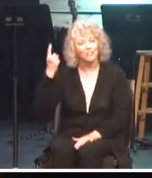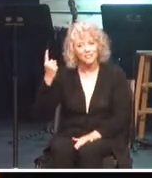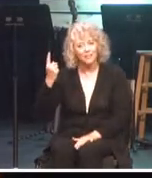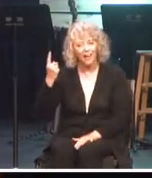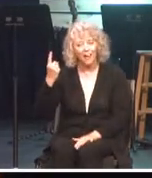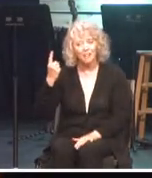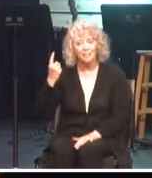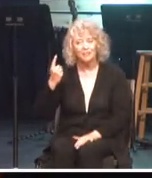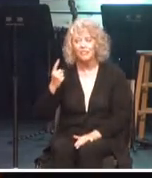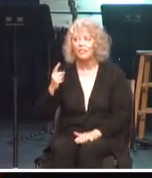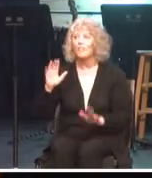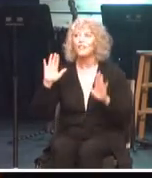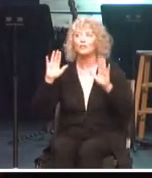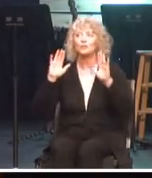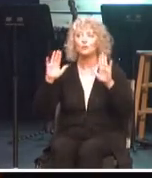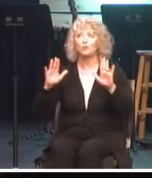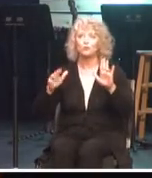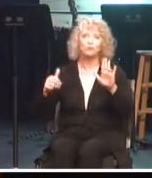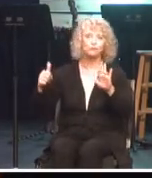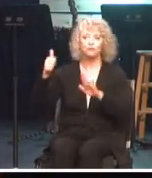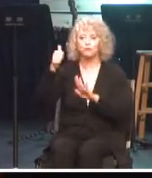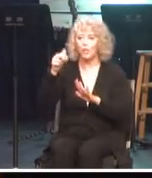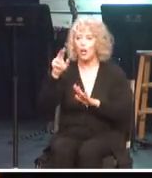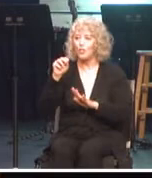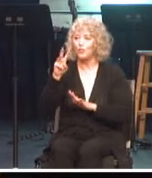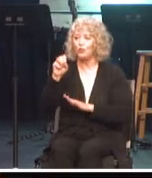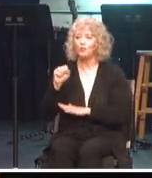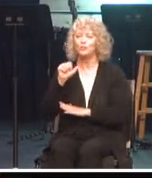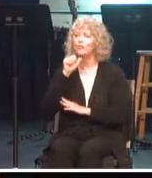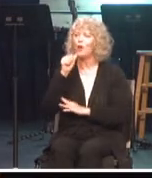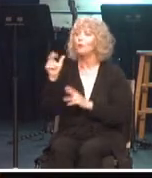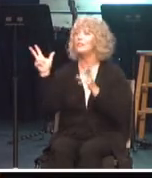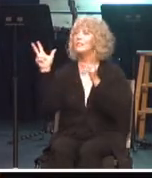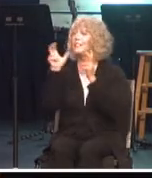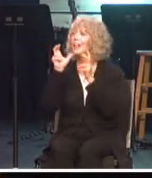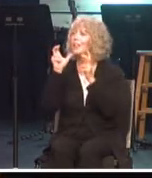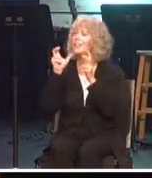This greatest of news is not something you ever move on from.